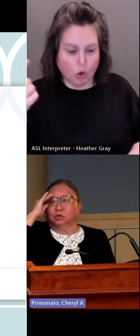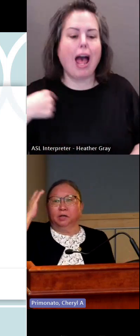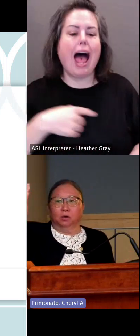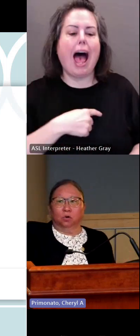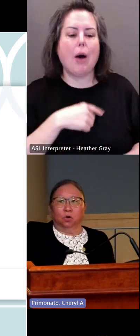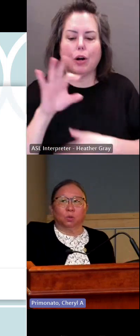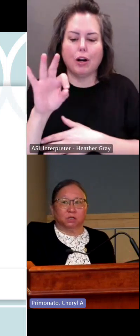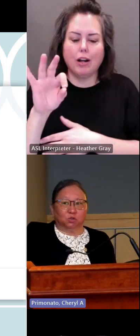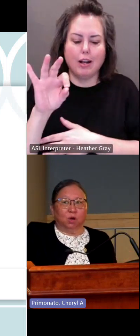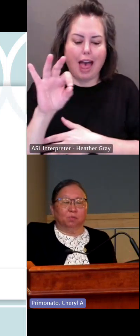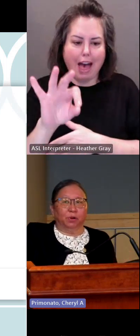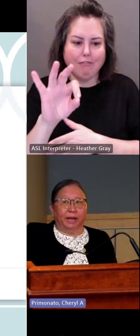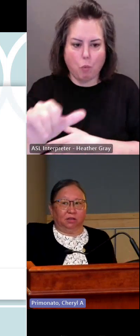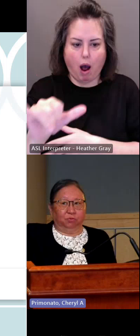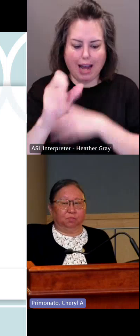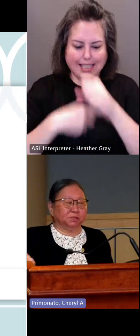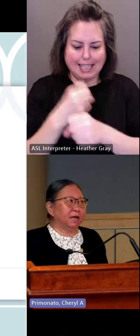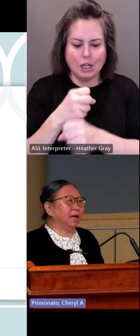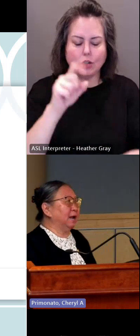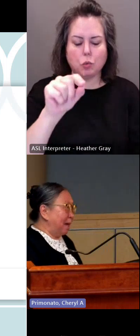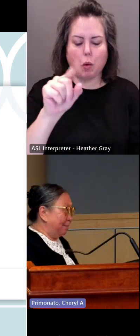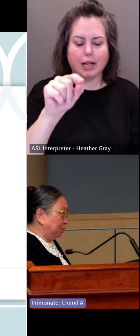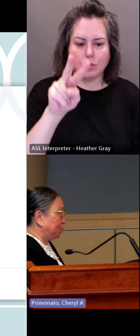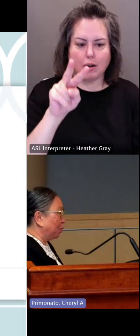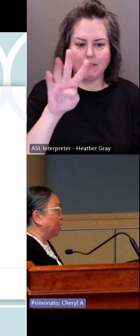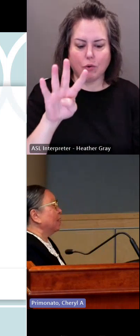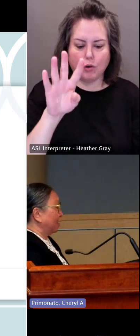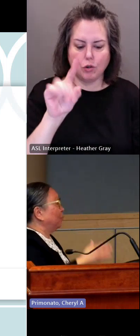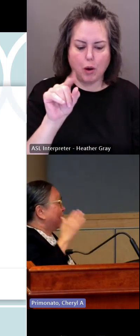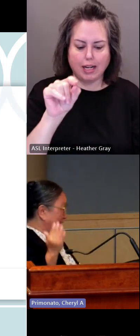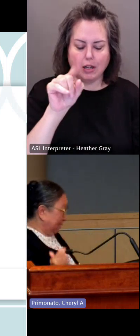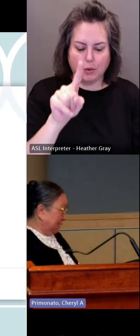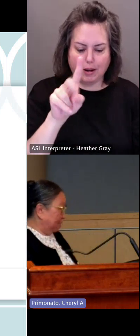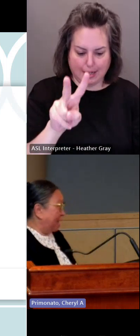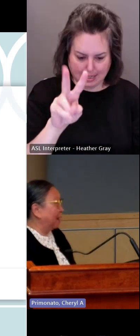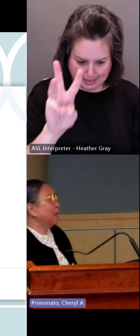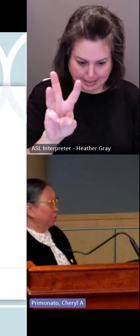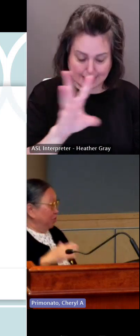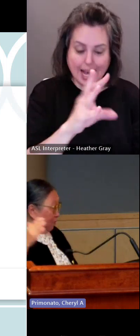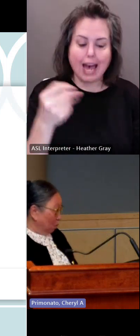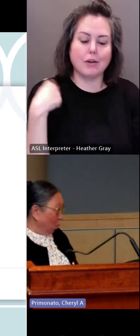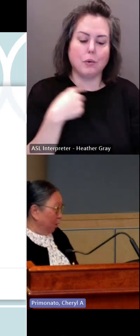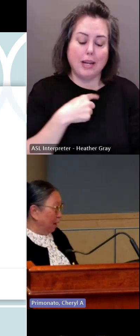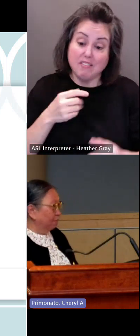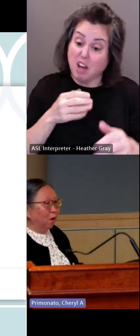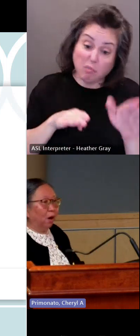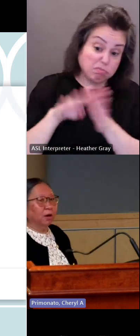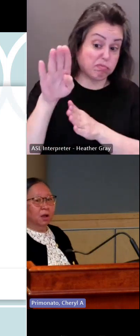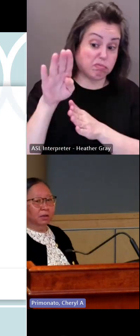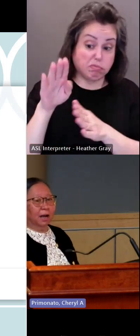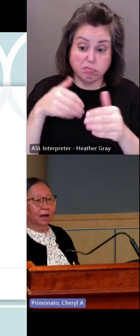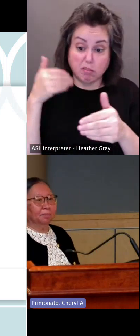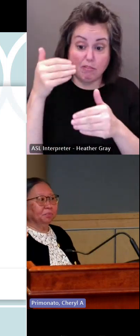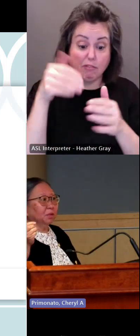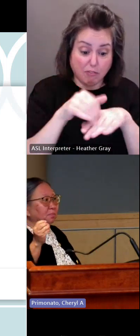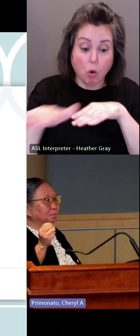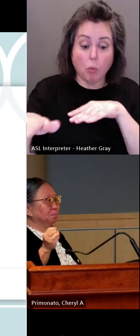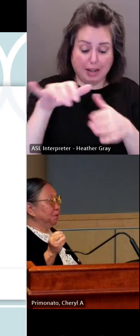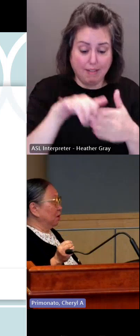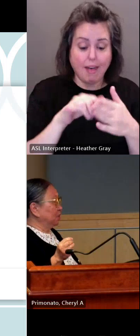year triennial goal is 12.83%, and I'm happy to report that we have exceeded that with the award of our